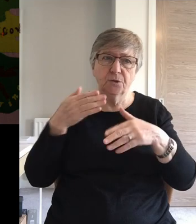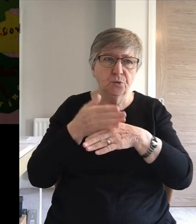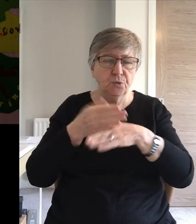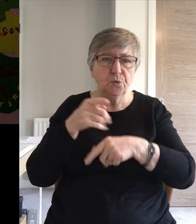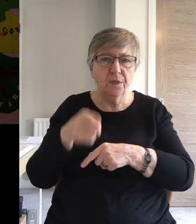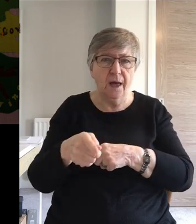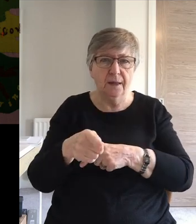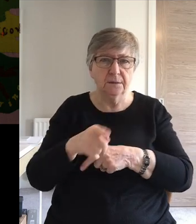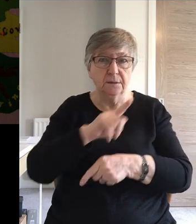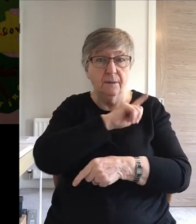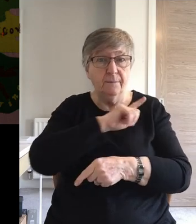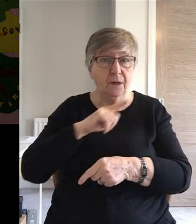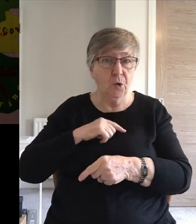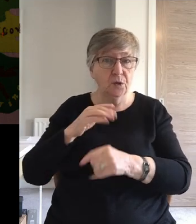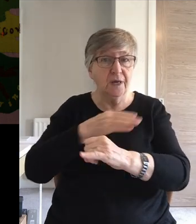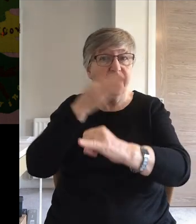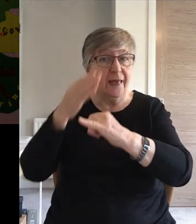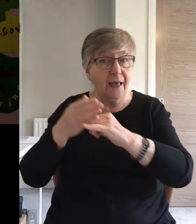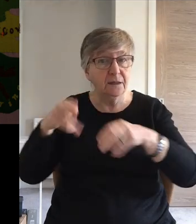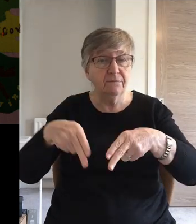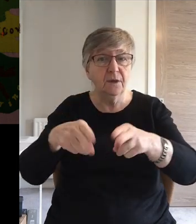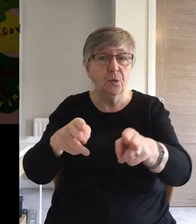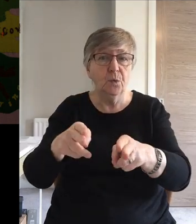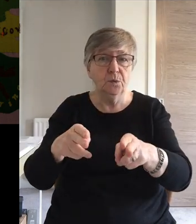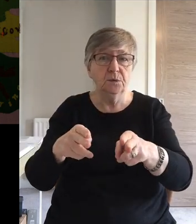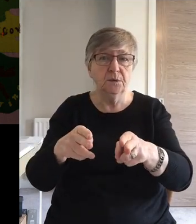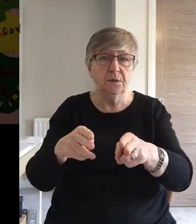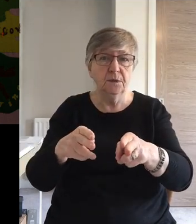And help us to do that, Lord, because at the end of that road